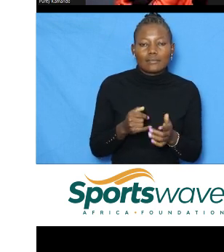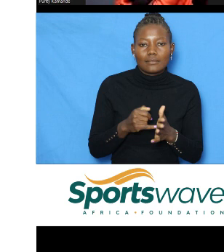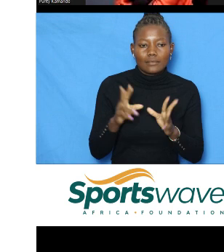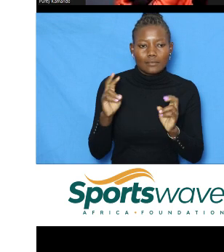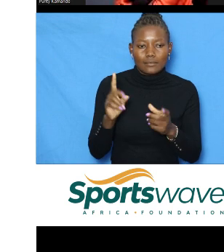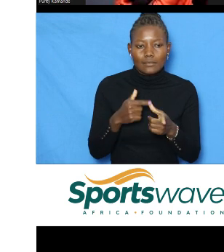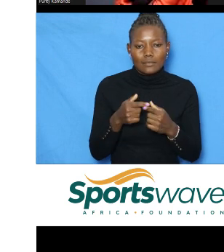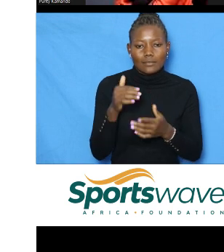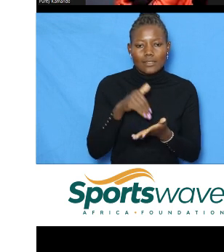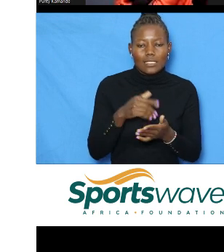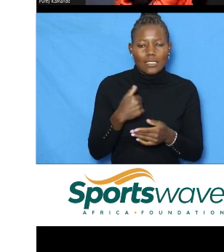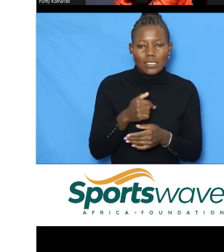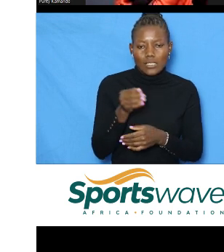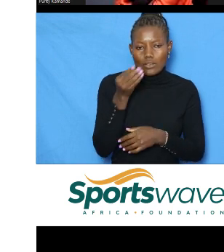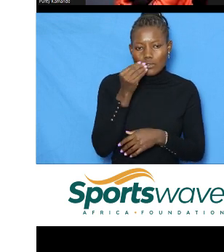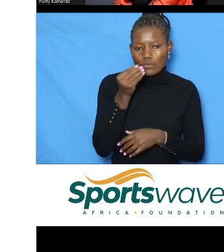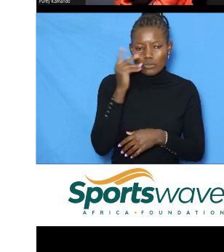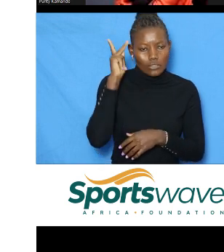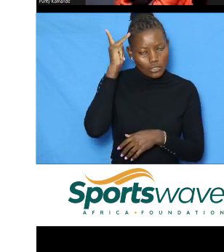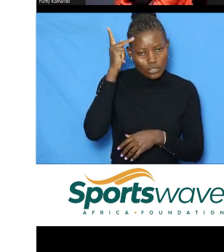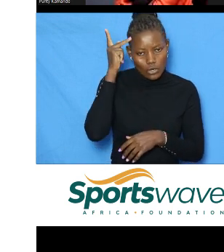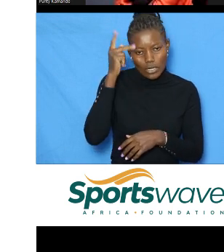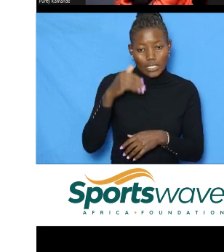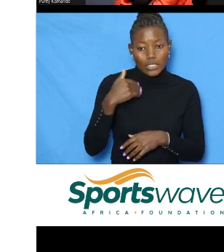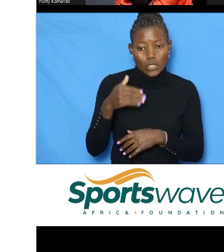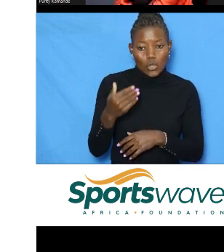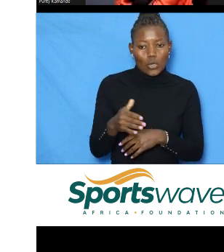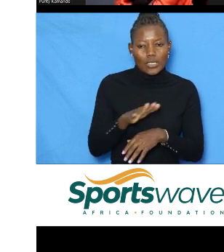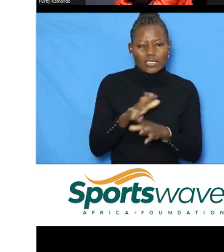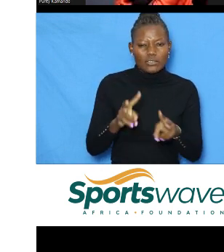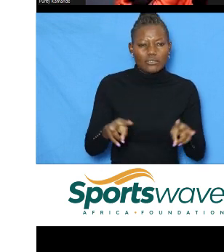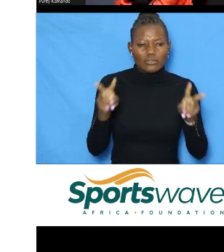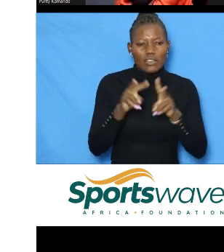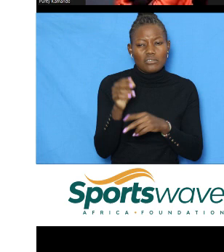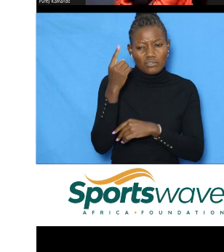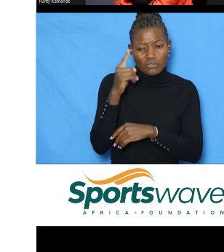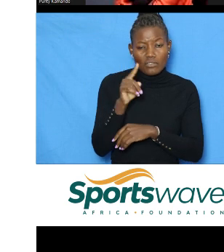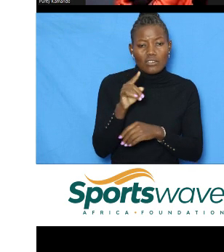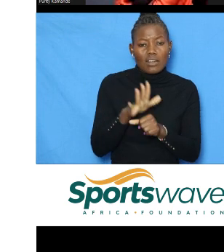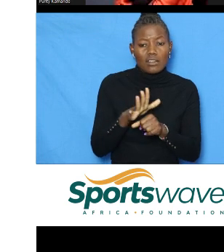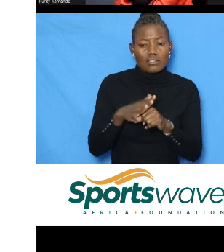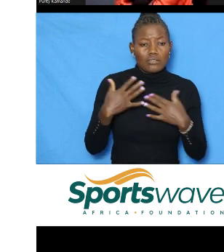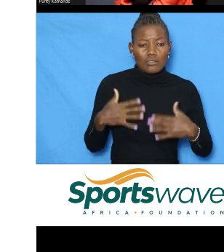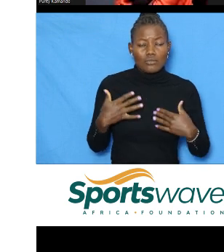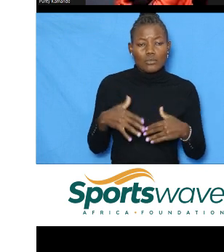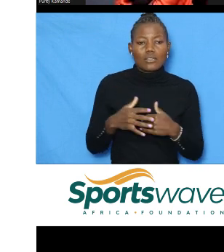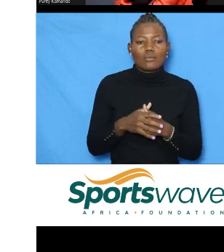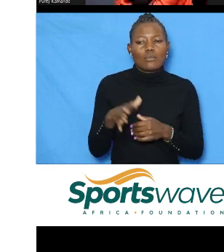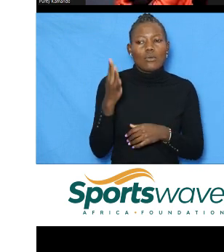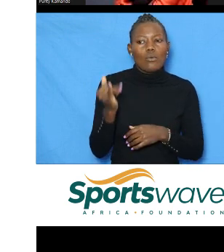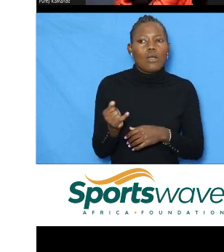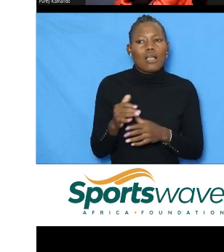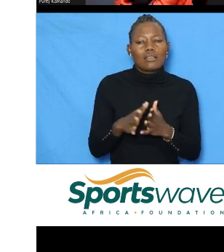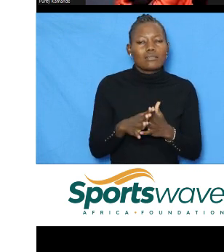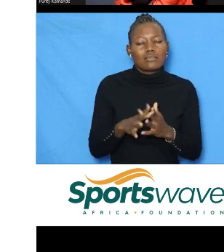again, nutrition knowledge, we found that is often not a priority for some people. And this is something studies have been